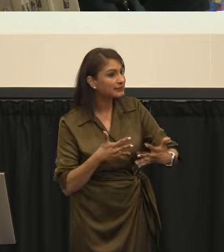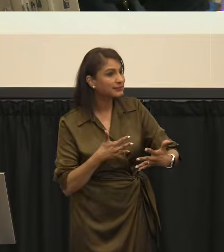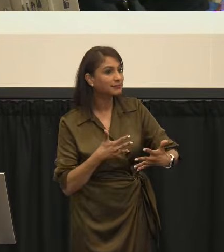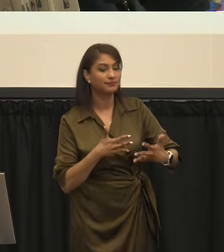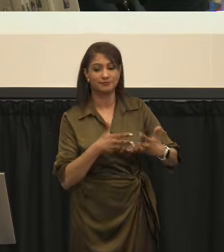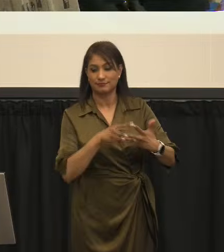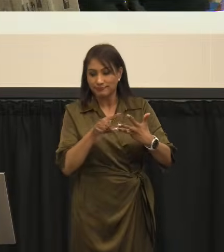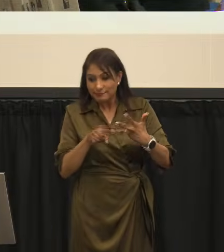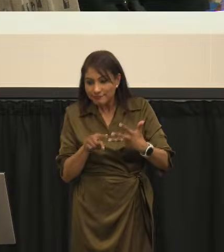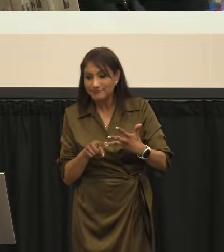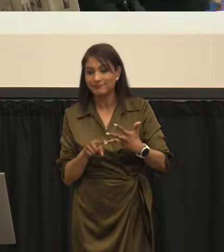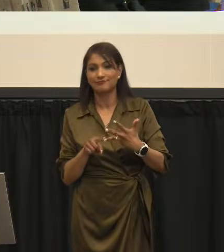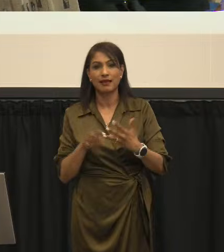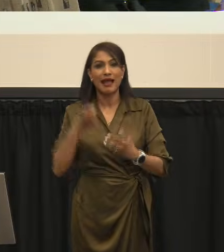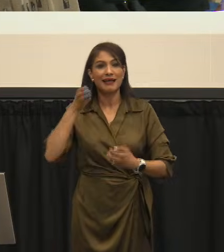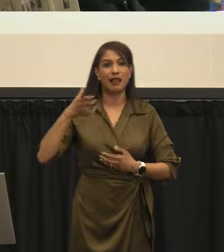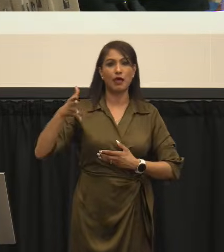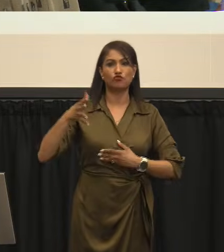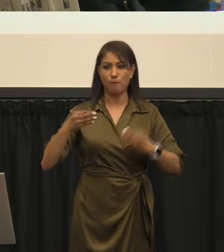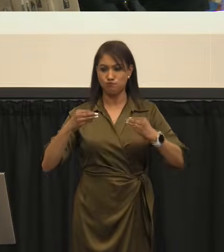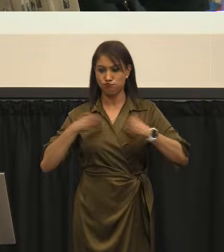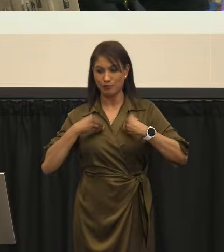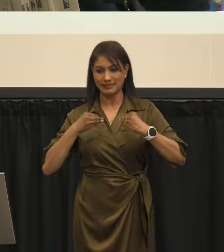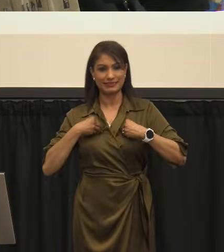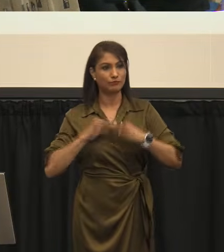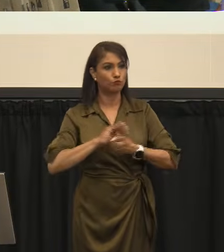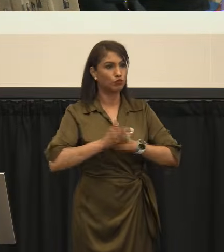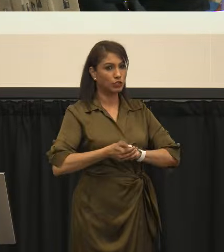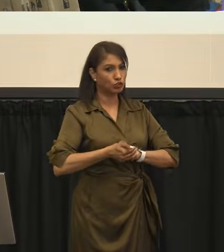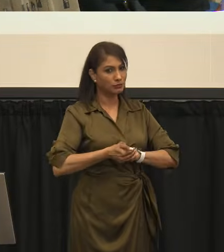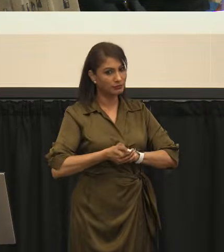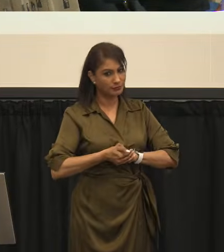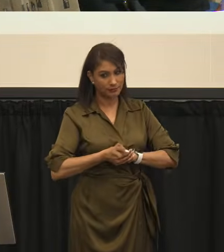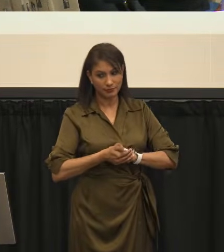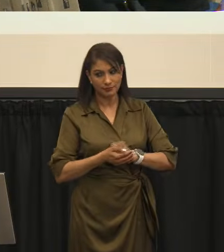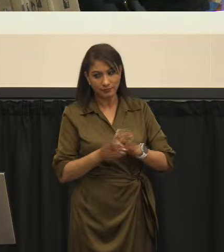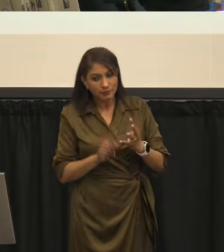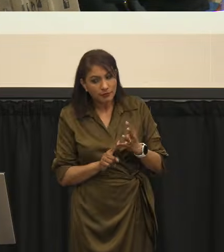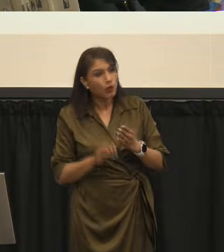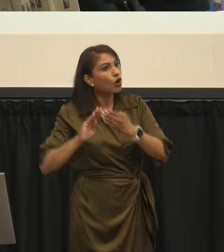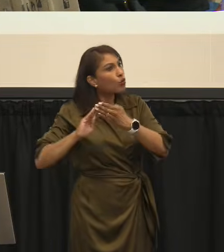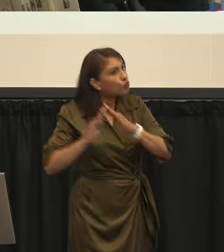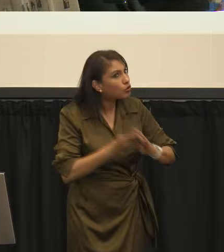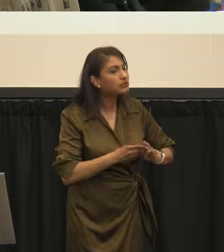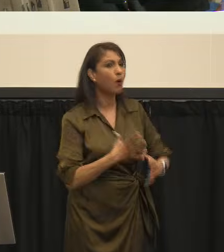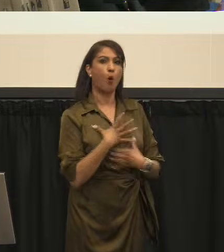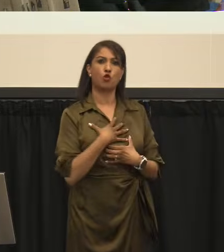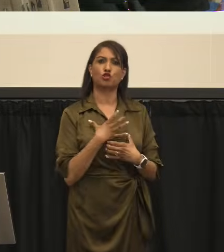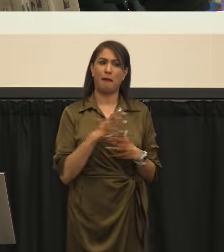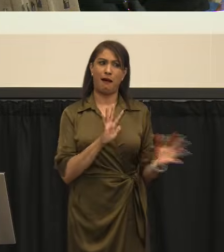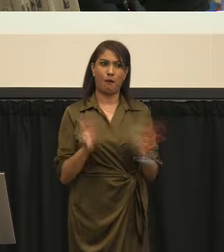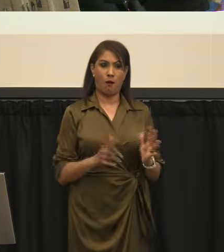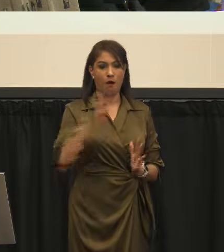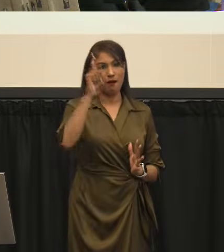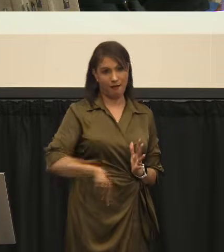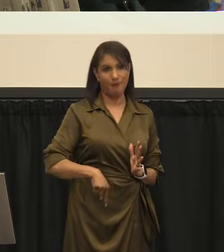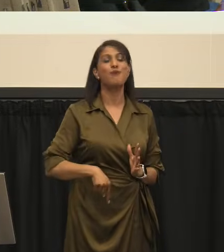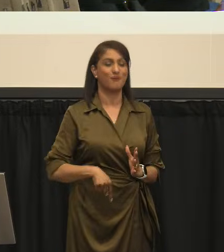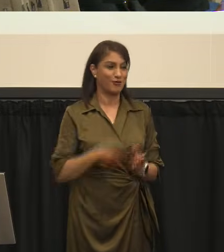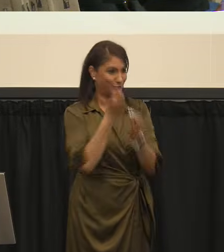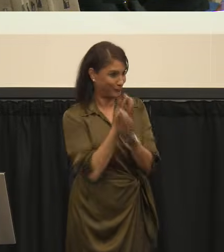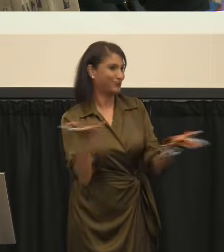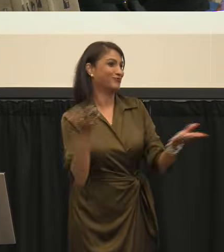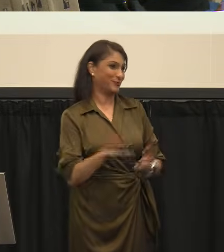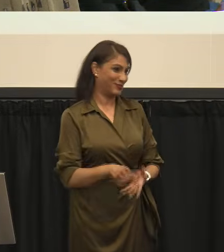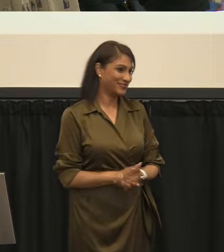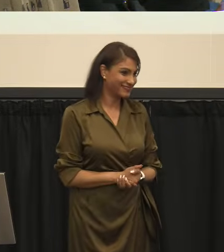consent, transparency at all times, intellectual property protection, and